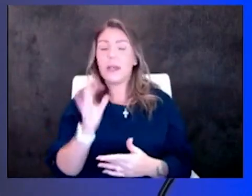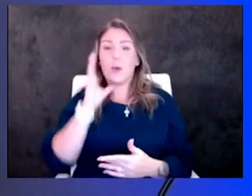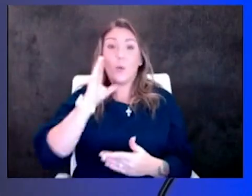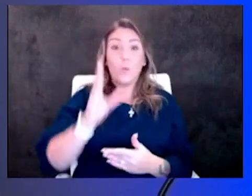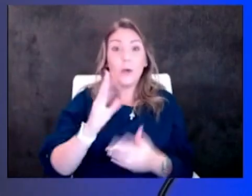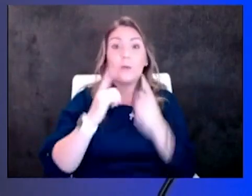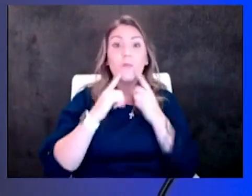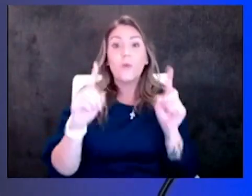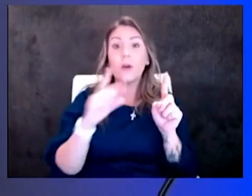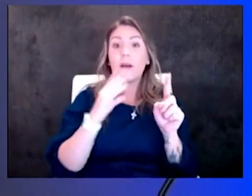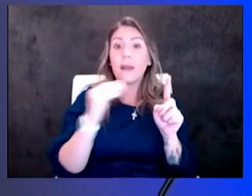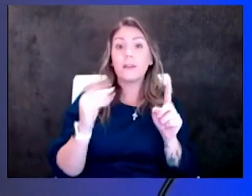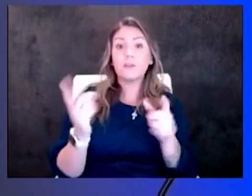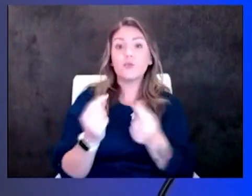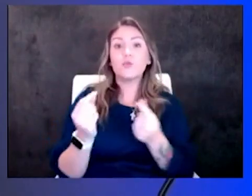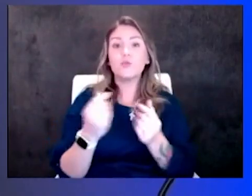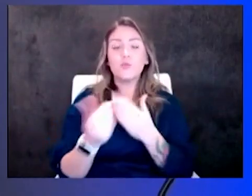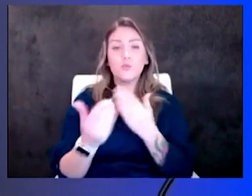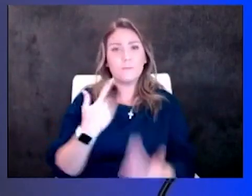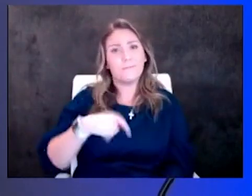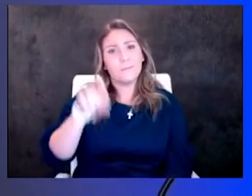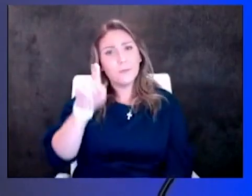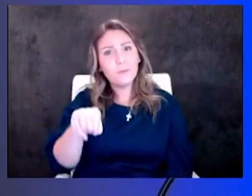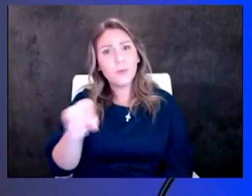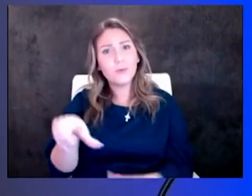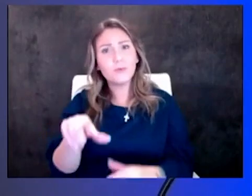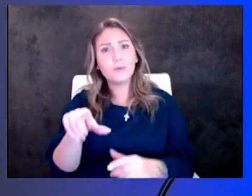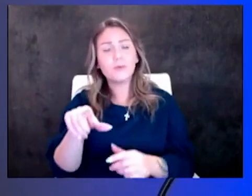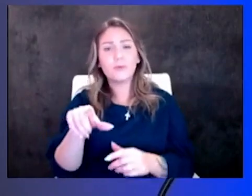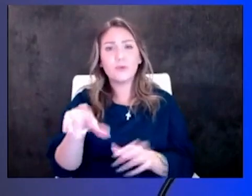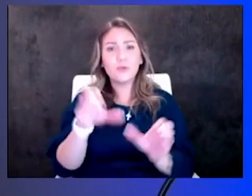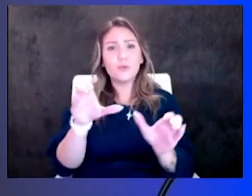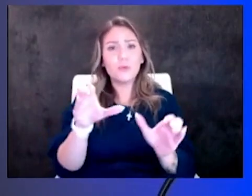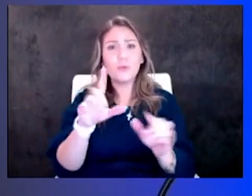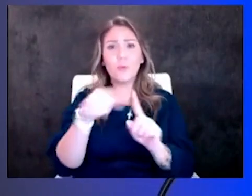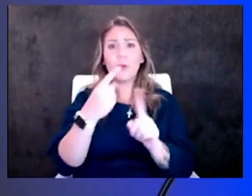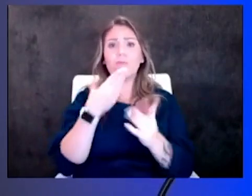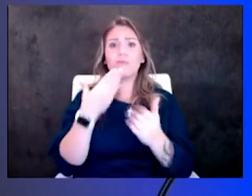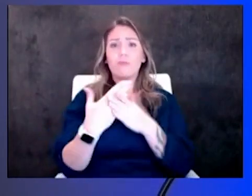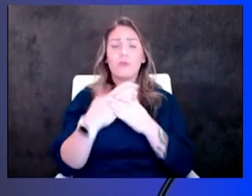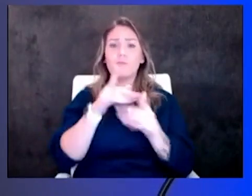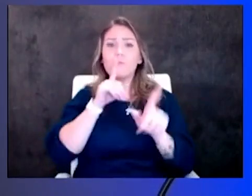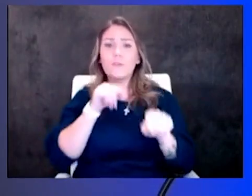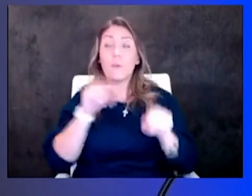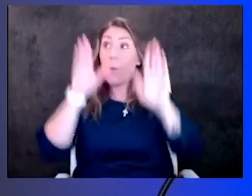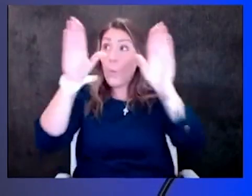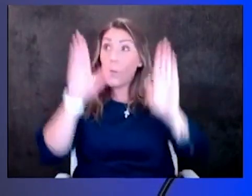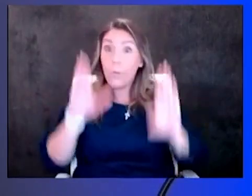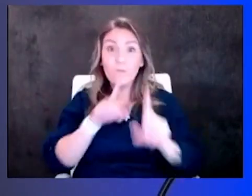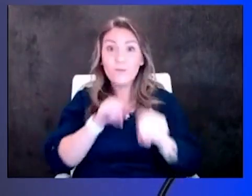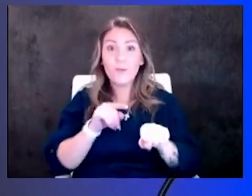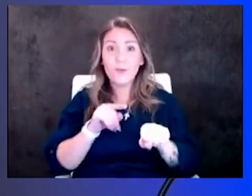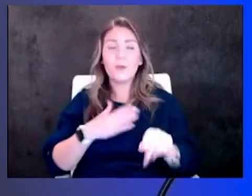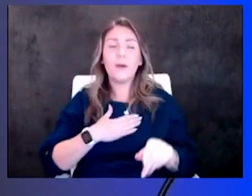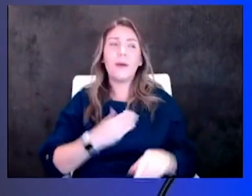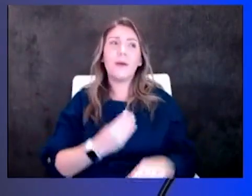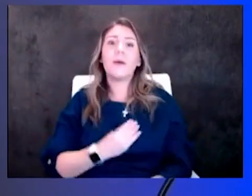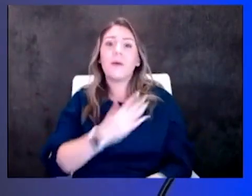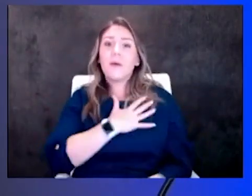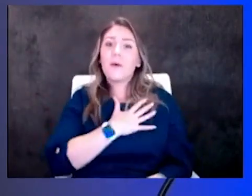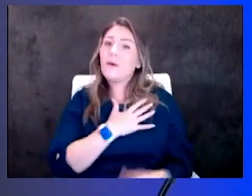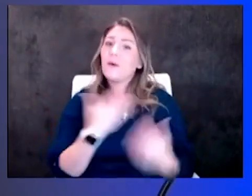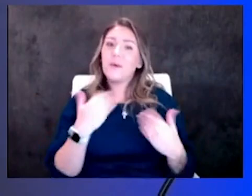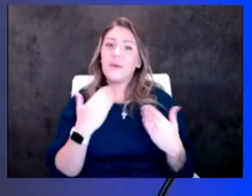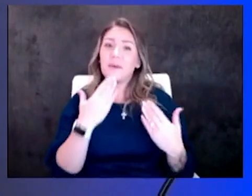do. And when we get good results and great results, it is deeply gratifying to see that. And it's not true